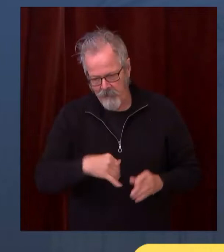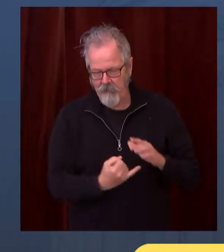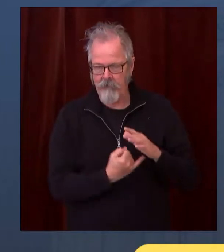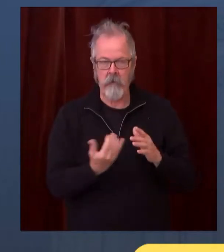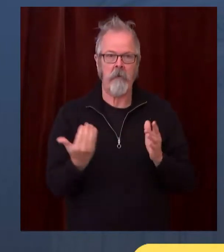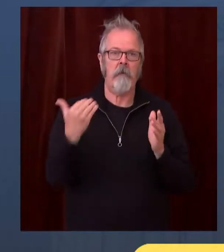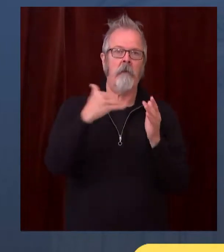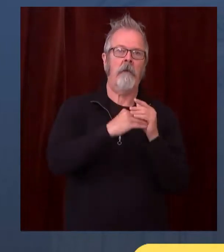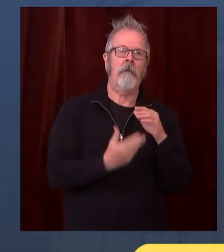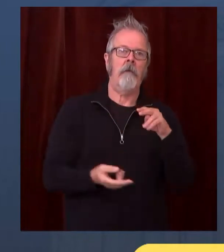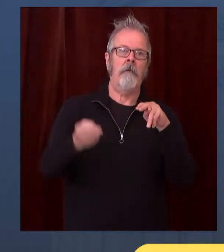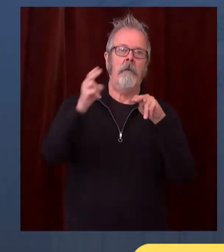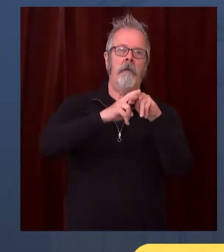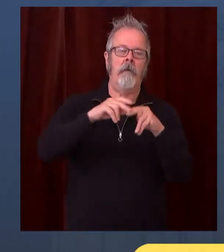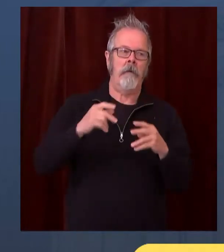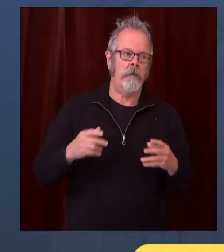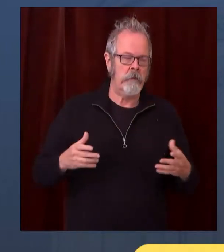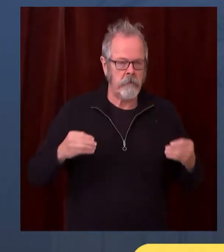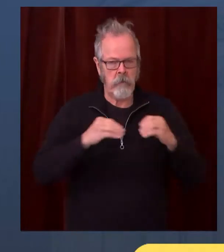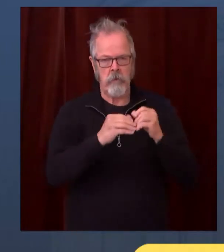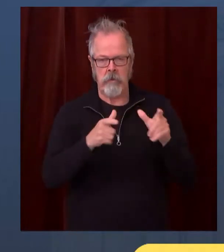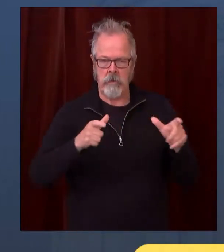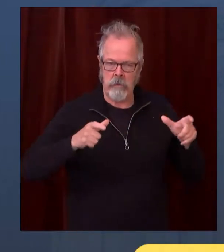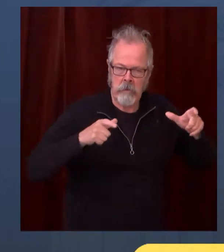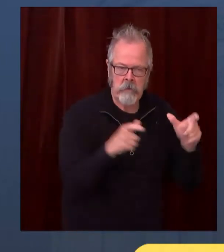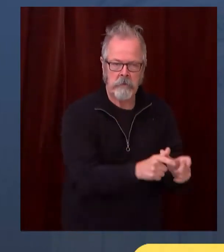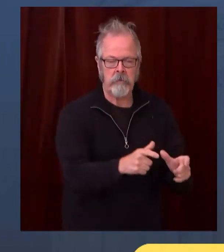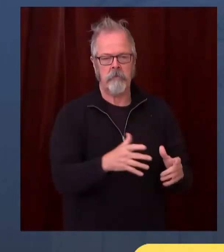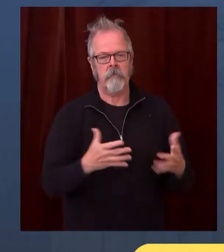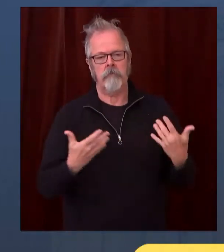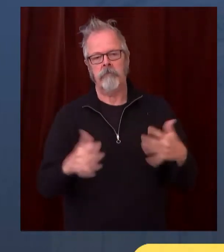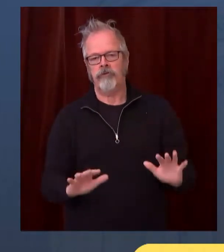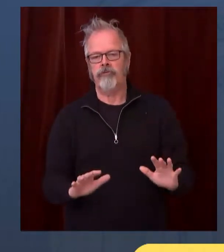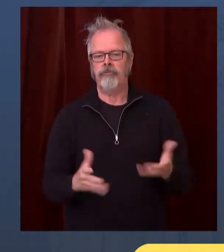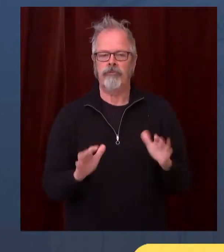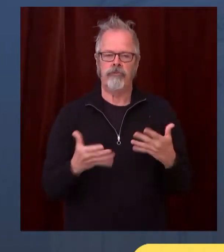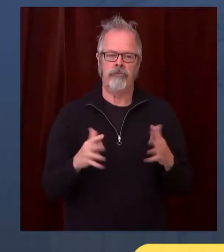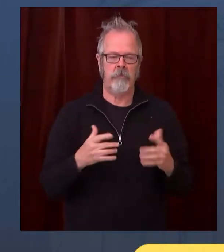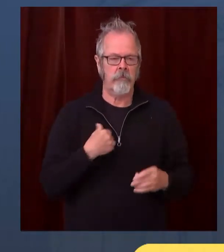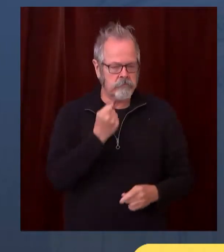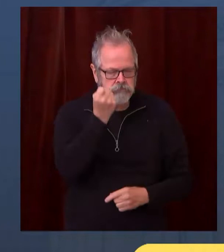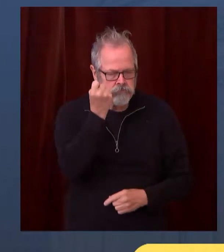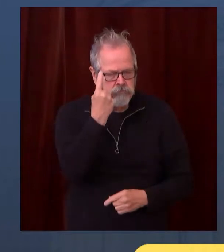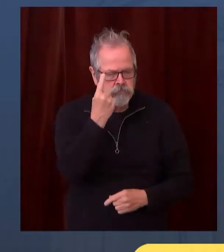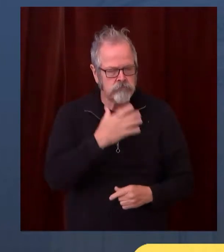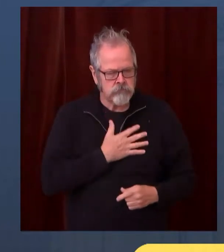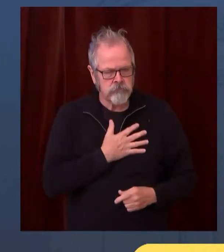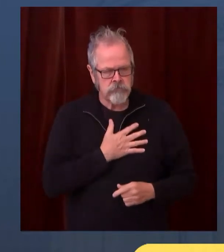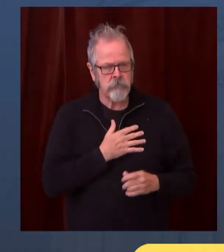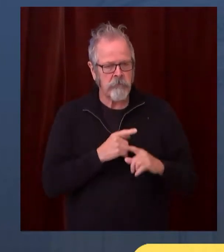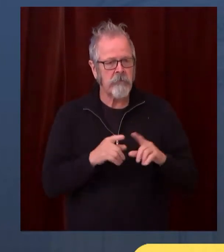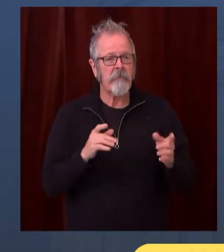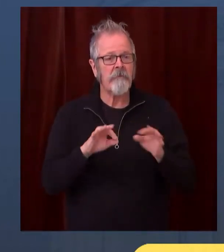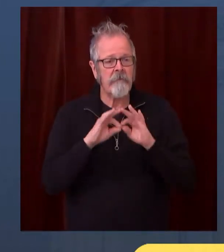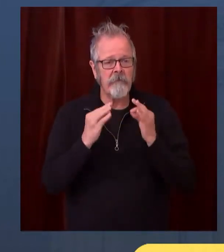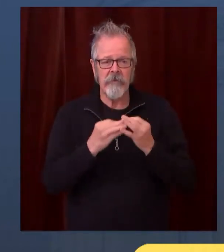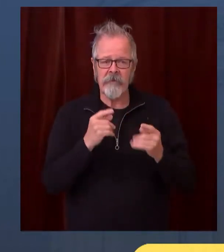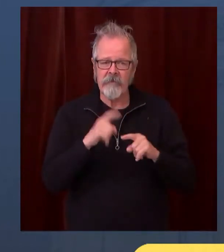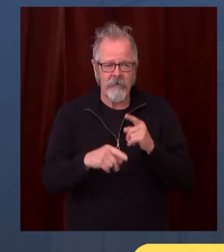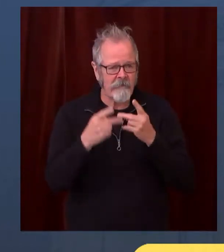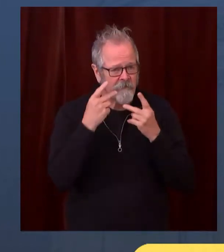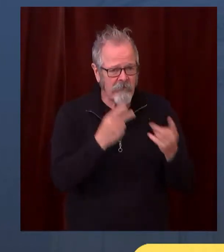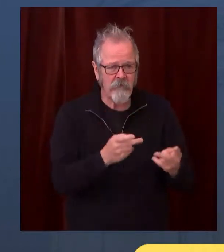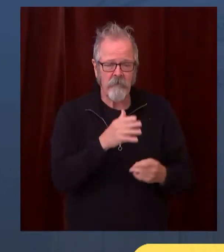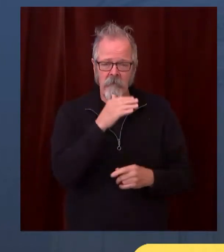meant isolation for folks now for months. It's meant families who've missed their loved ones on Mother's Day. They've missed